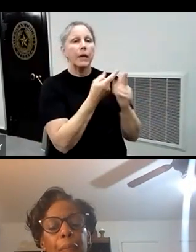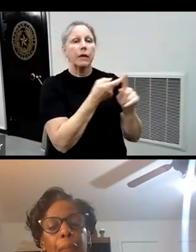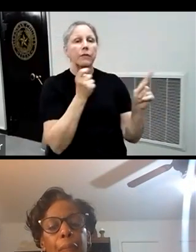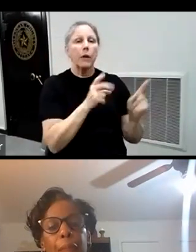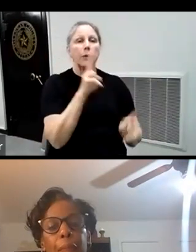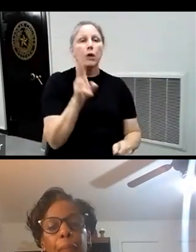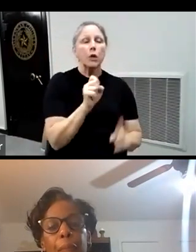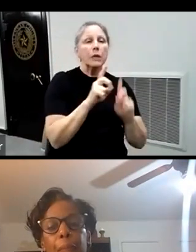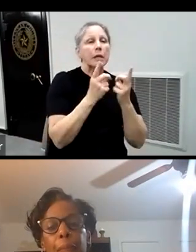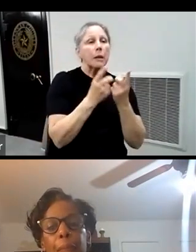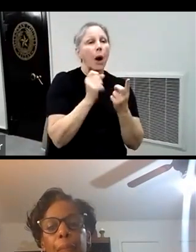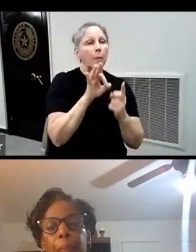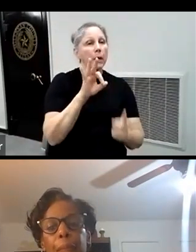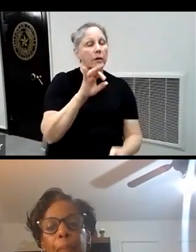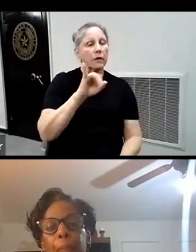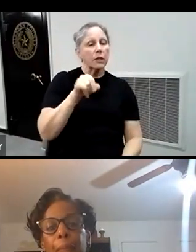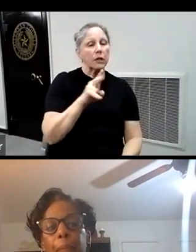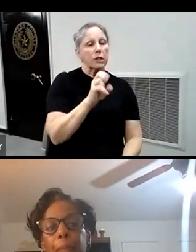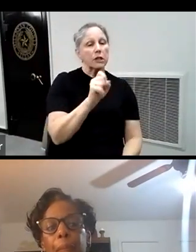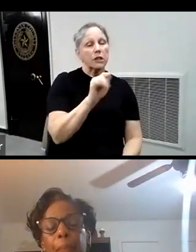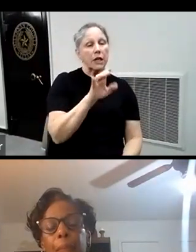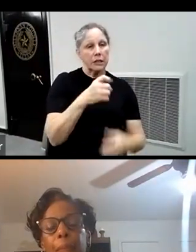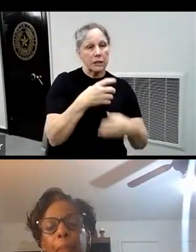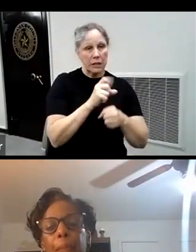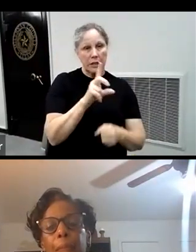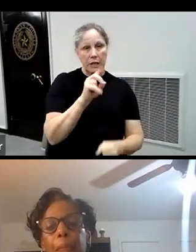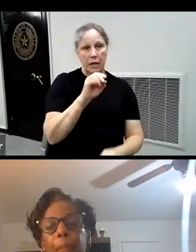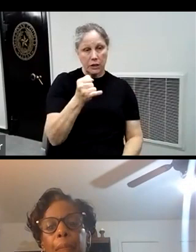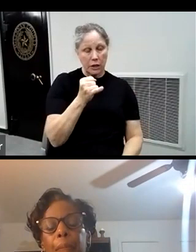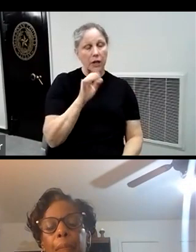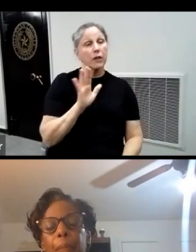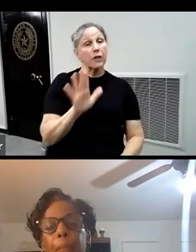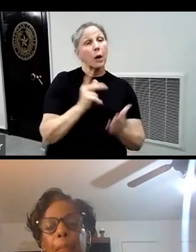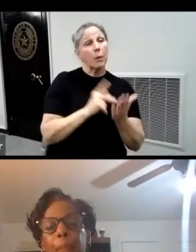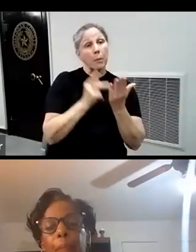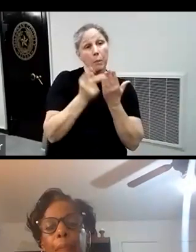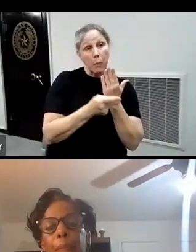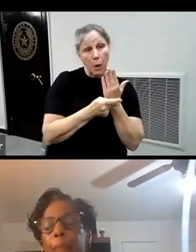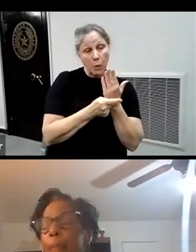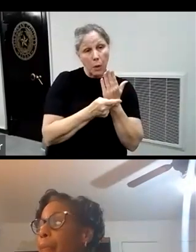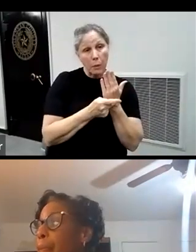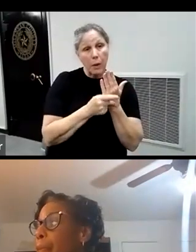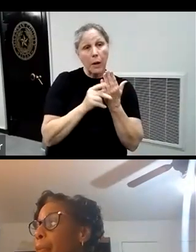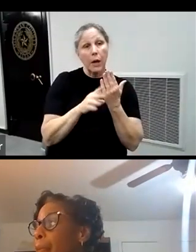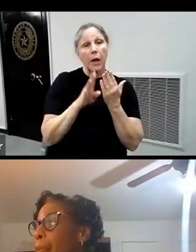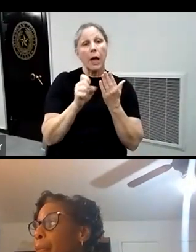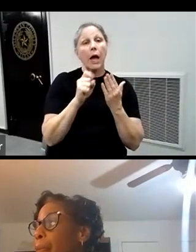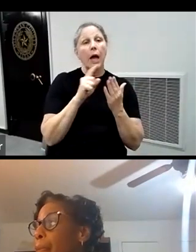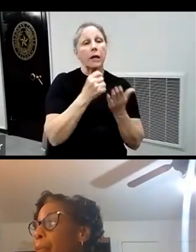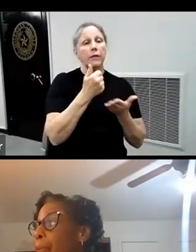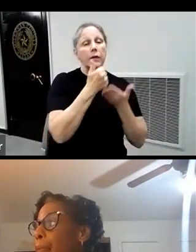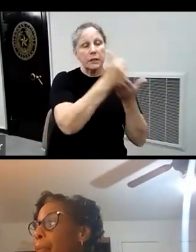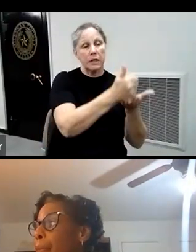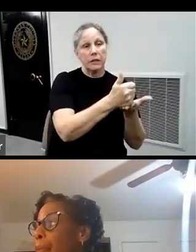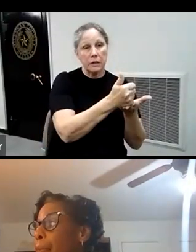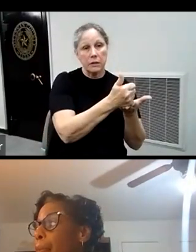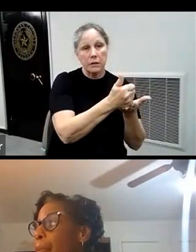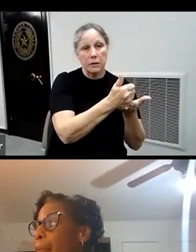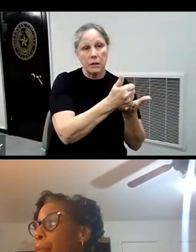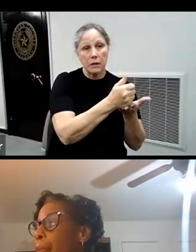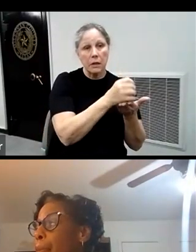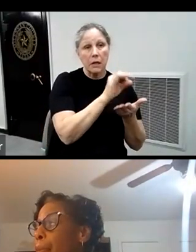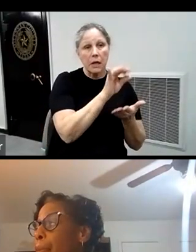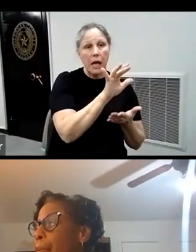U.S. Department of Justice, the Office of Justice Programs, and Bureau of Justice Assistance